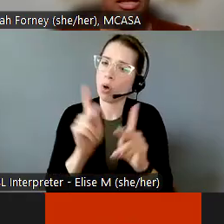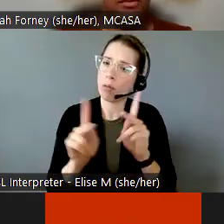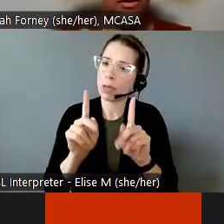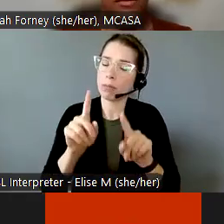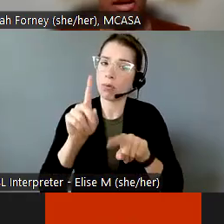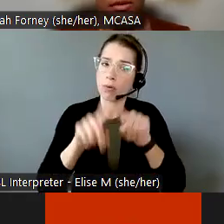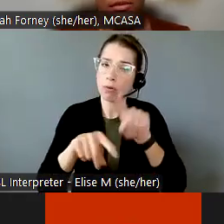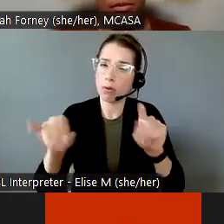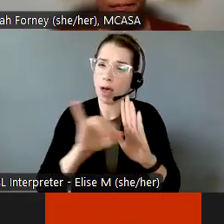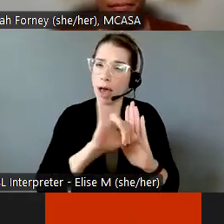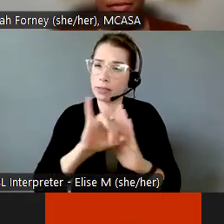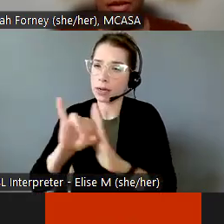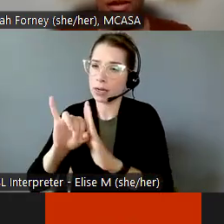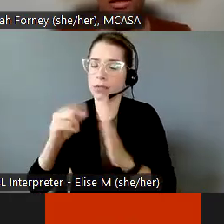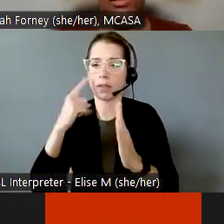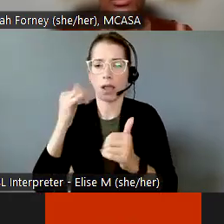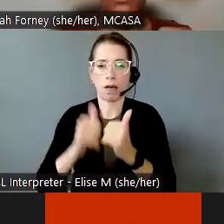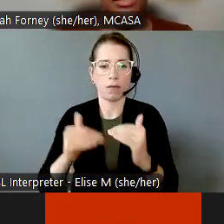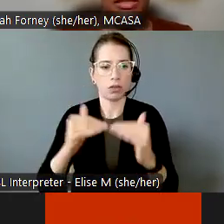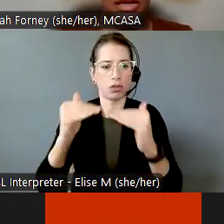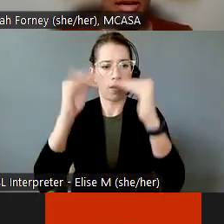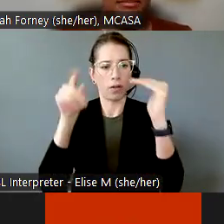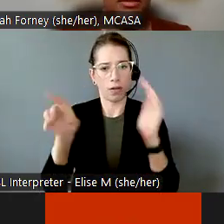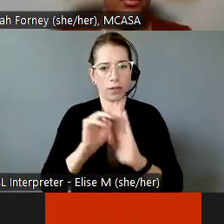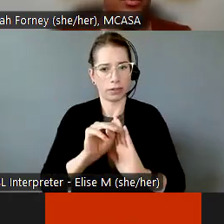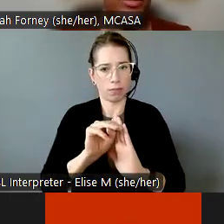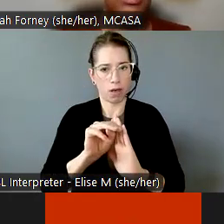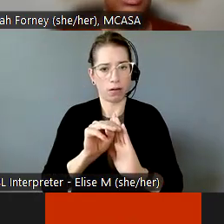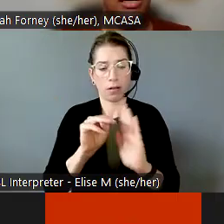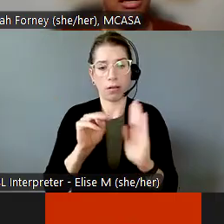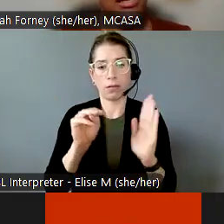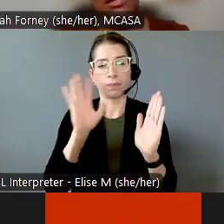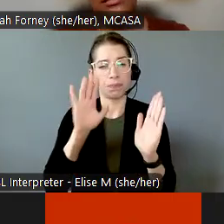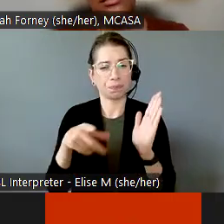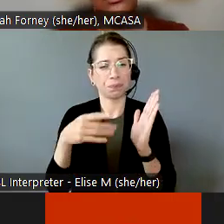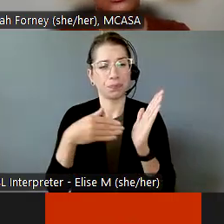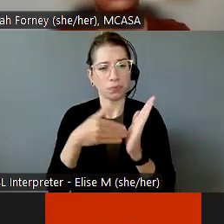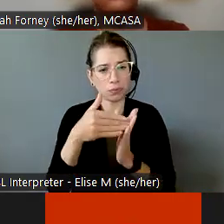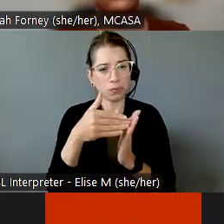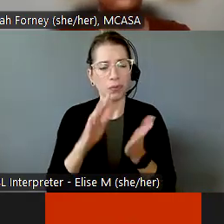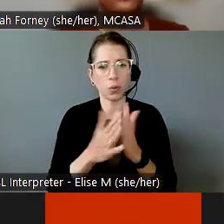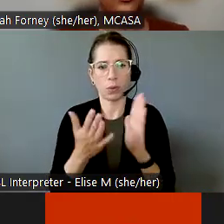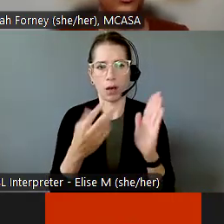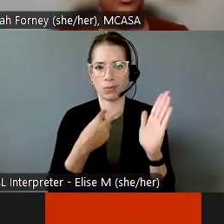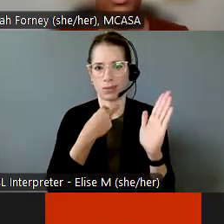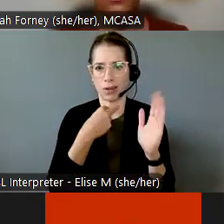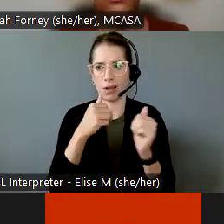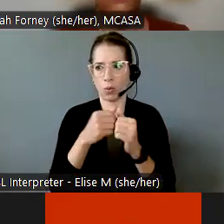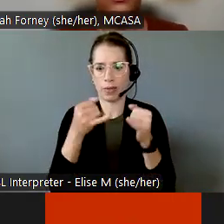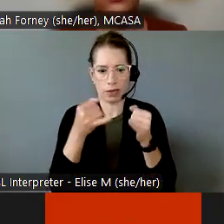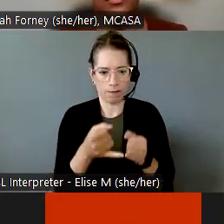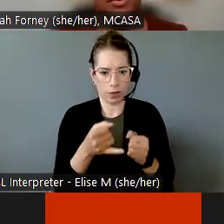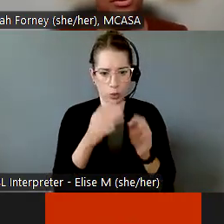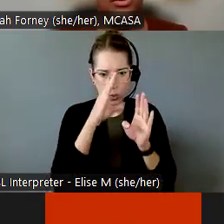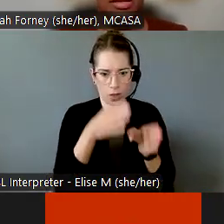each level of the model. Because many times we get stuck in just the individual or maybe